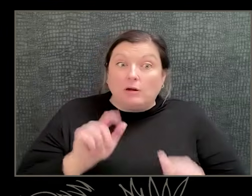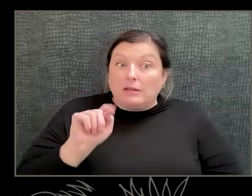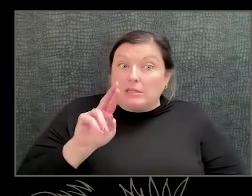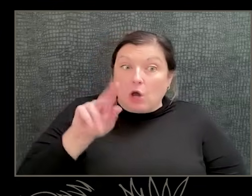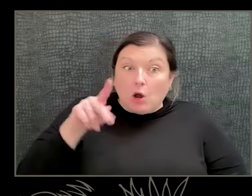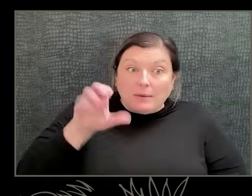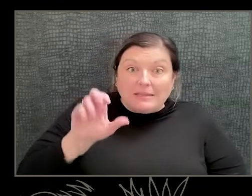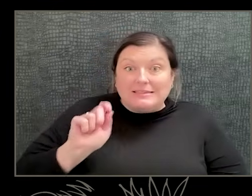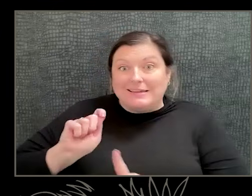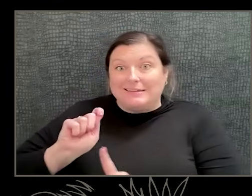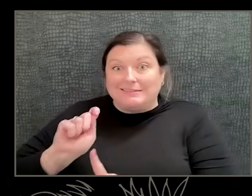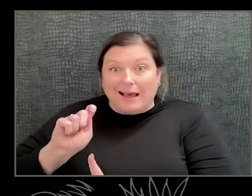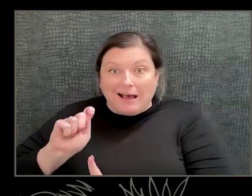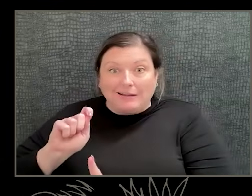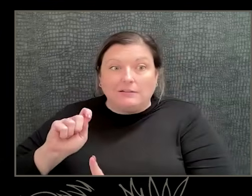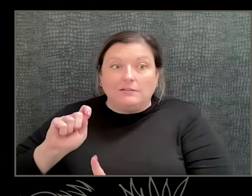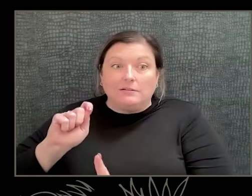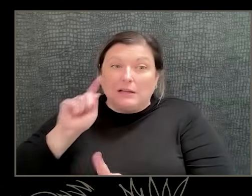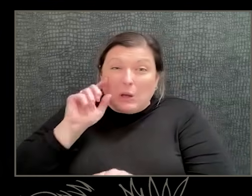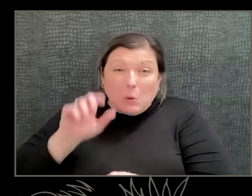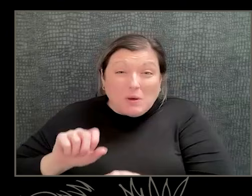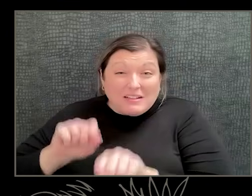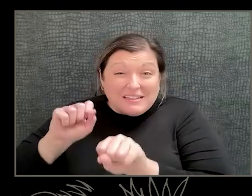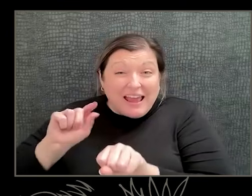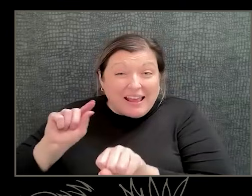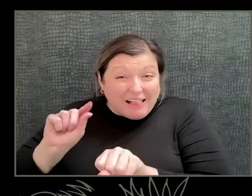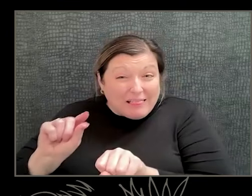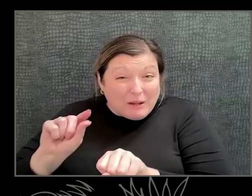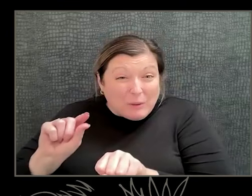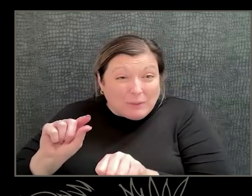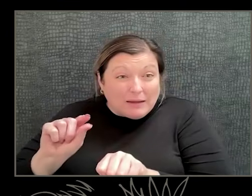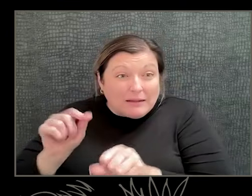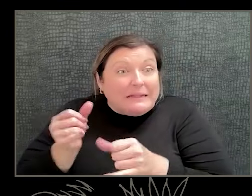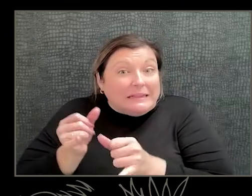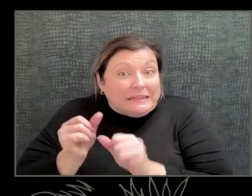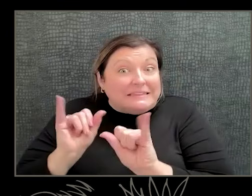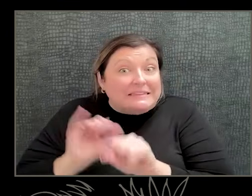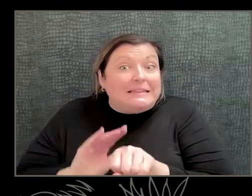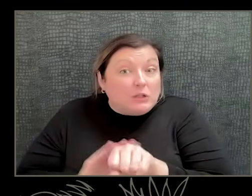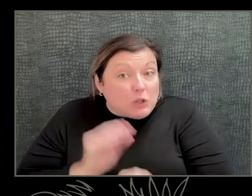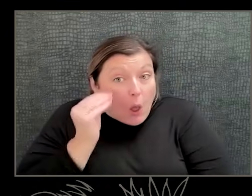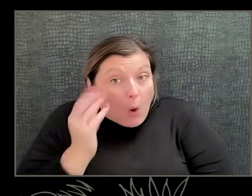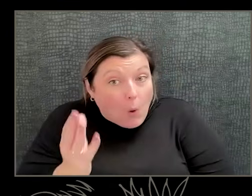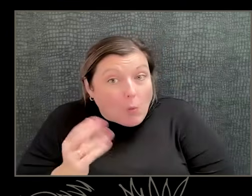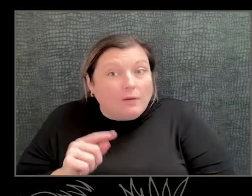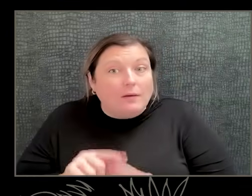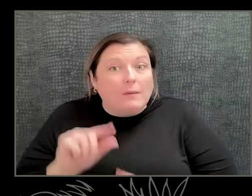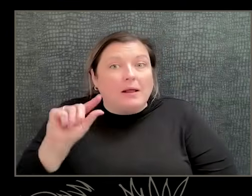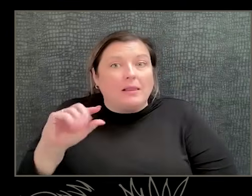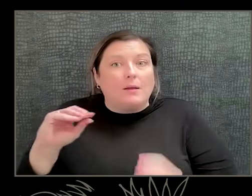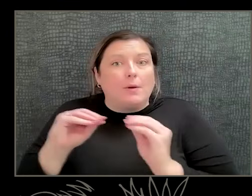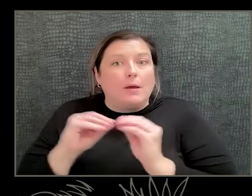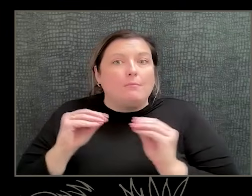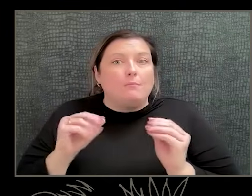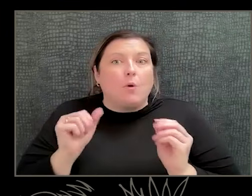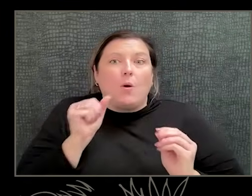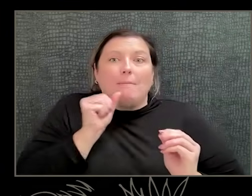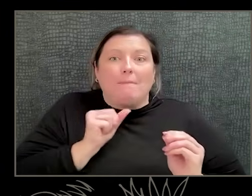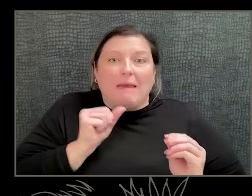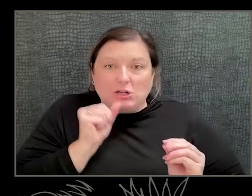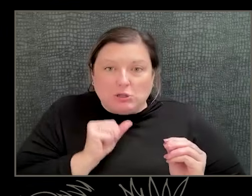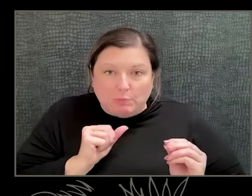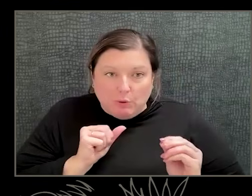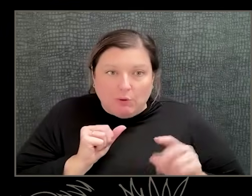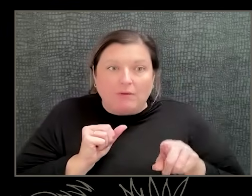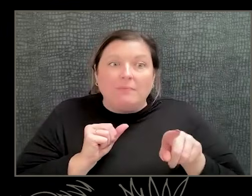dot, it's going to take a little bit, it's still slow, but it's going to be a little bit more manageable now that we